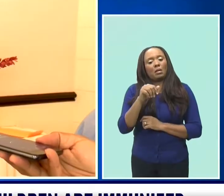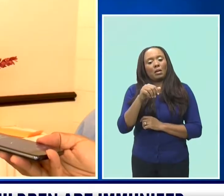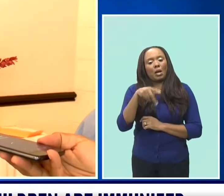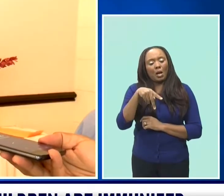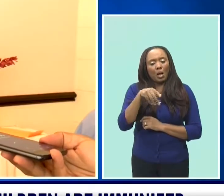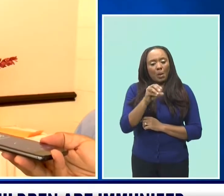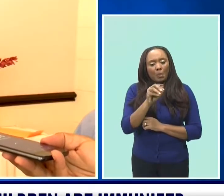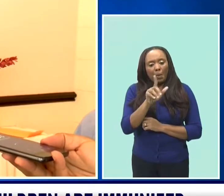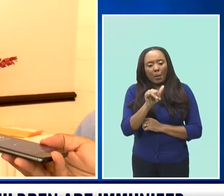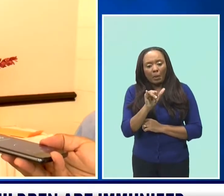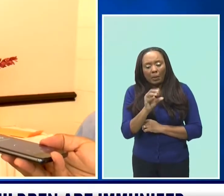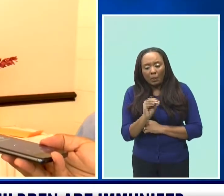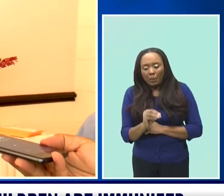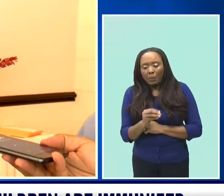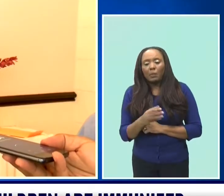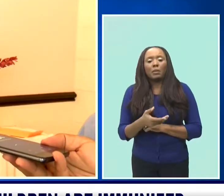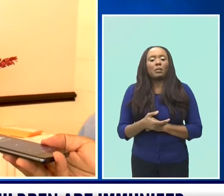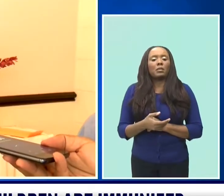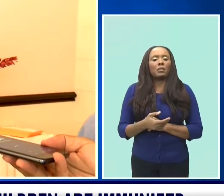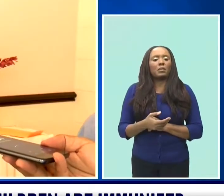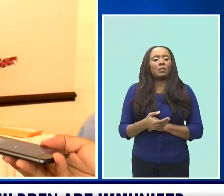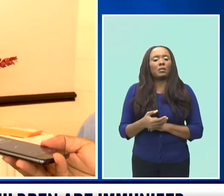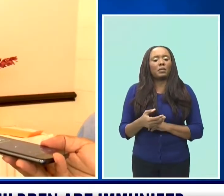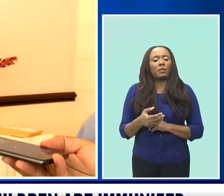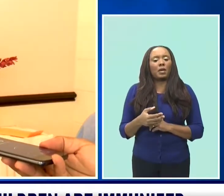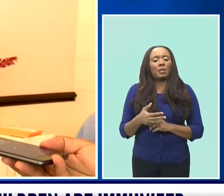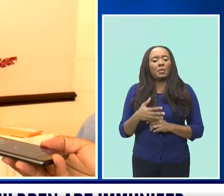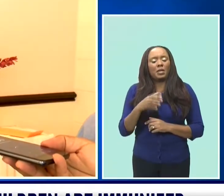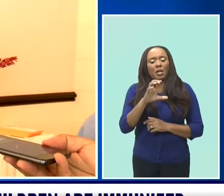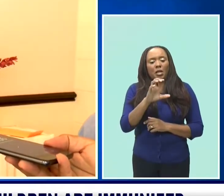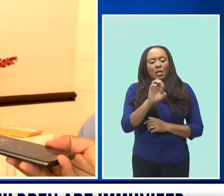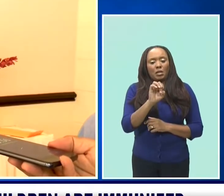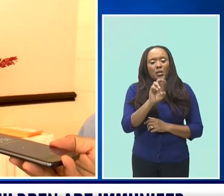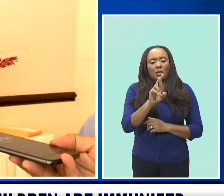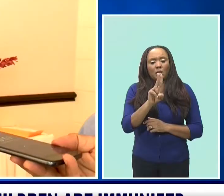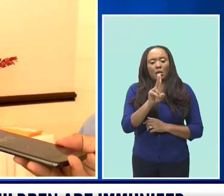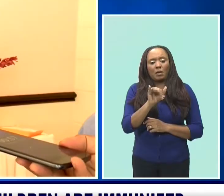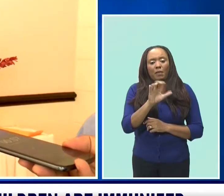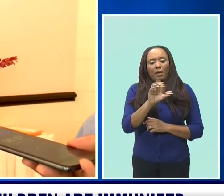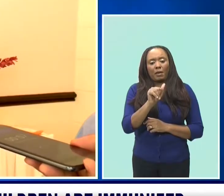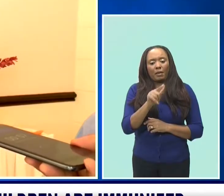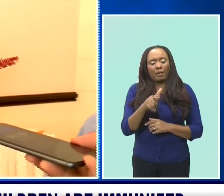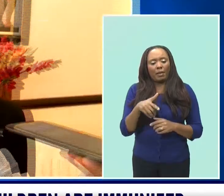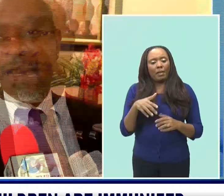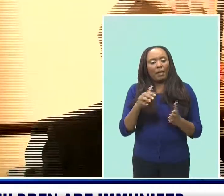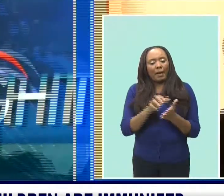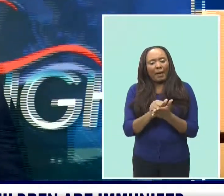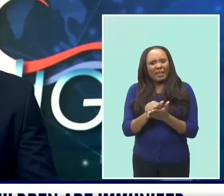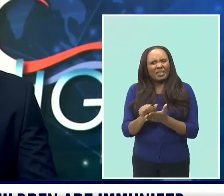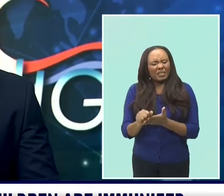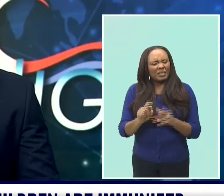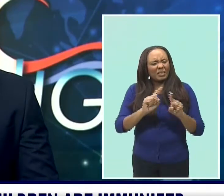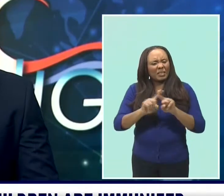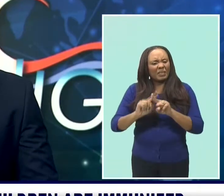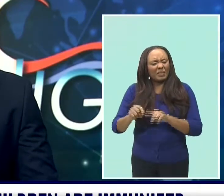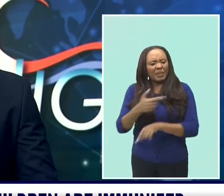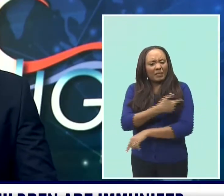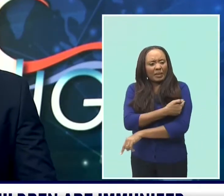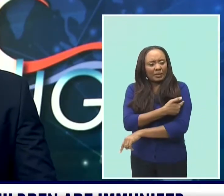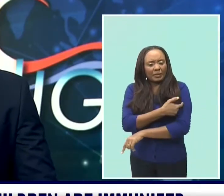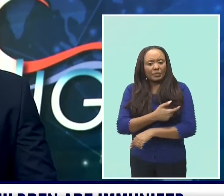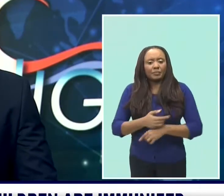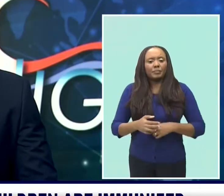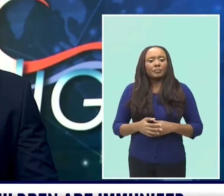We give vaccines to prevent cervical cancer. So it's a very, very broad range. In attesting